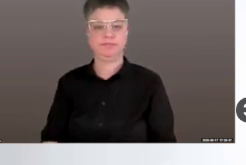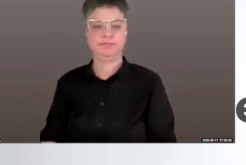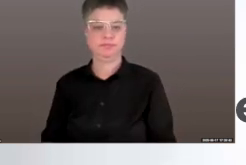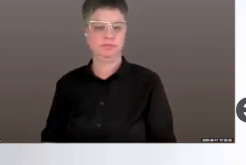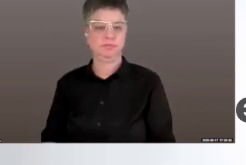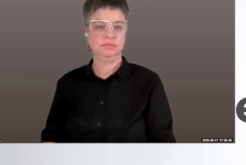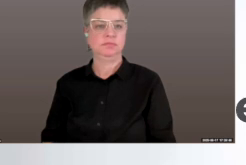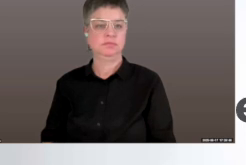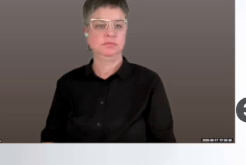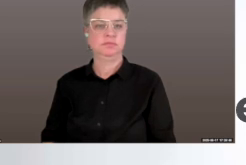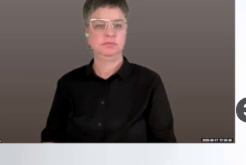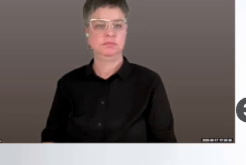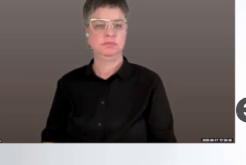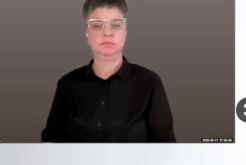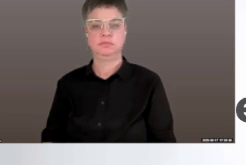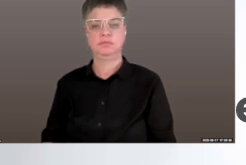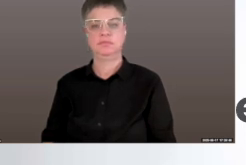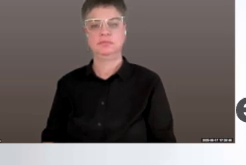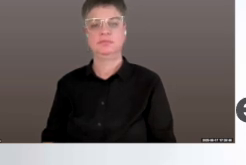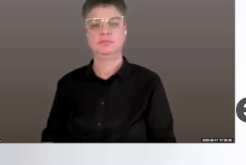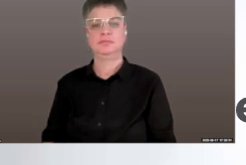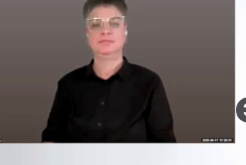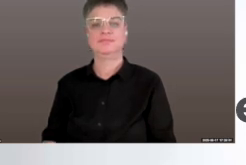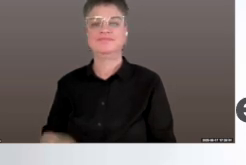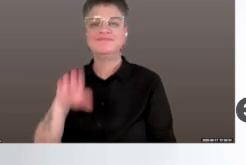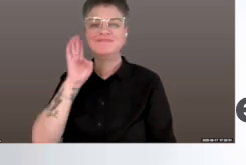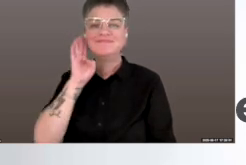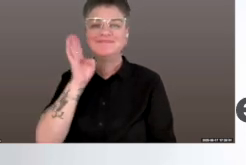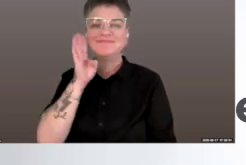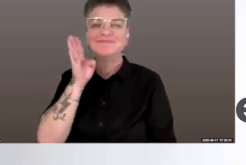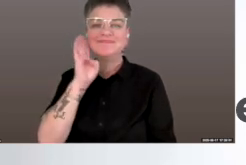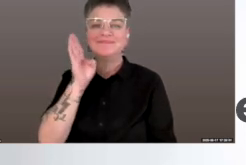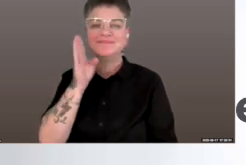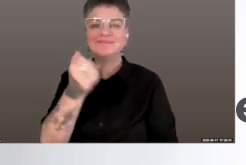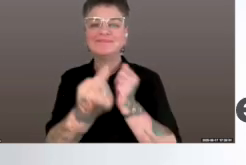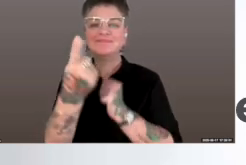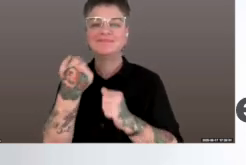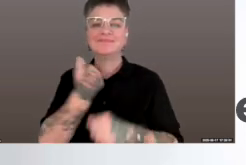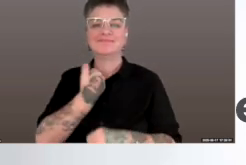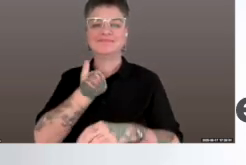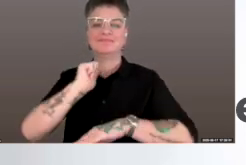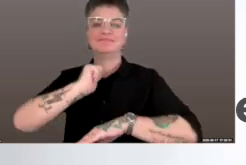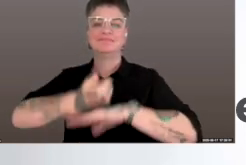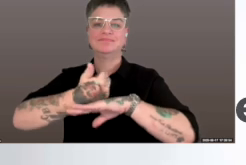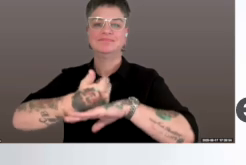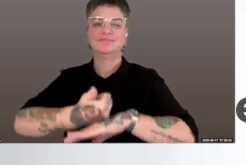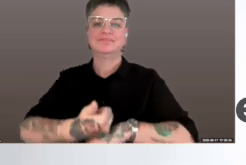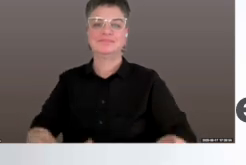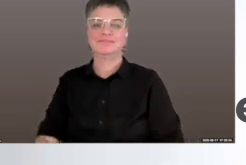car sharing pilot expansion. 2, an EV shuttle service project. And 3,